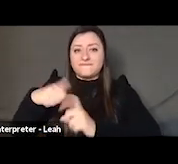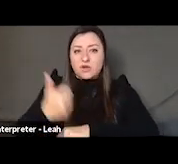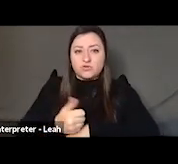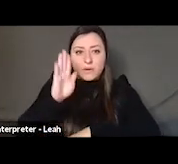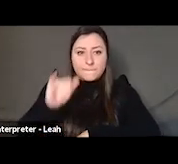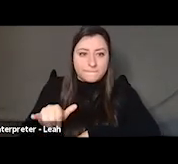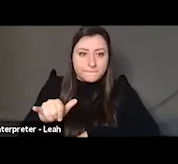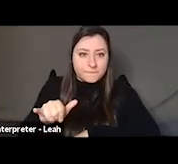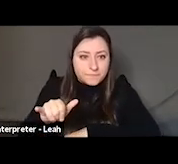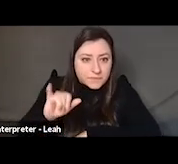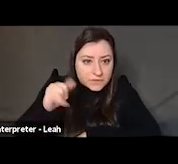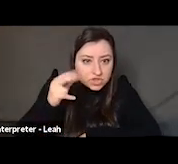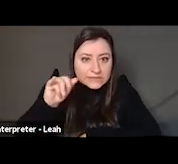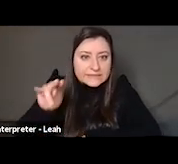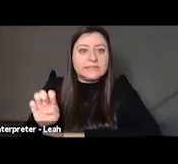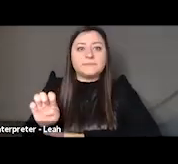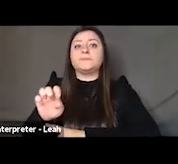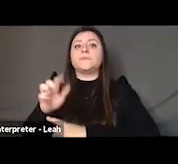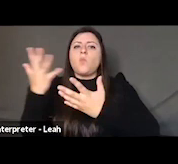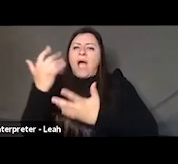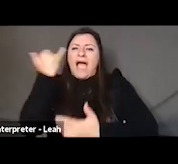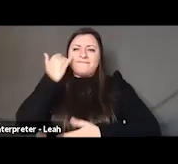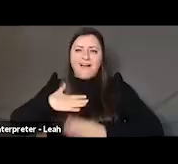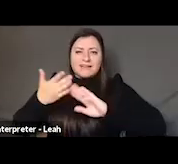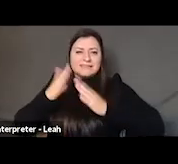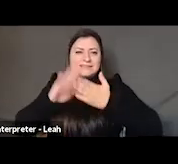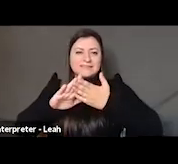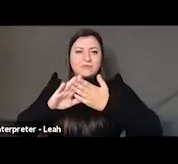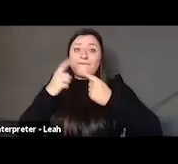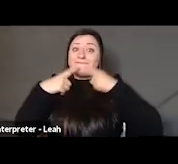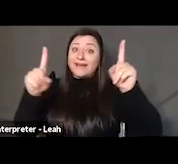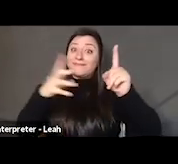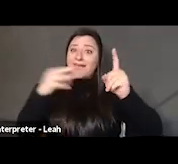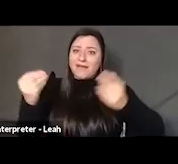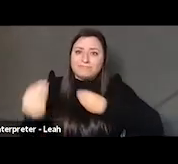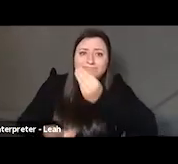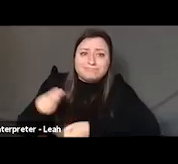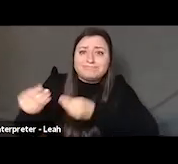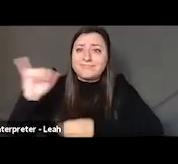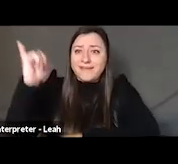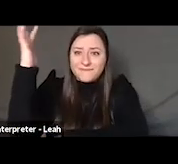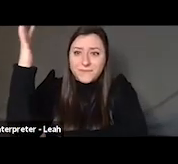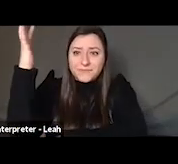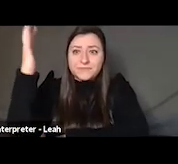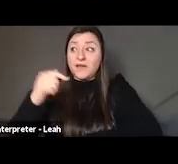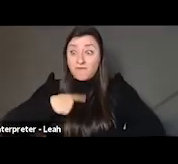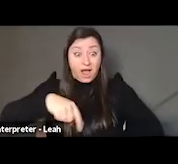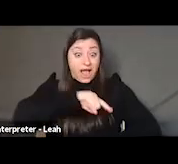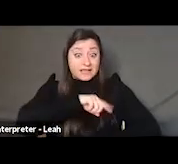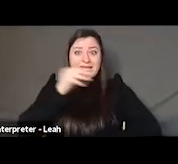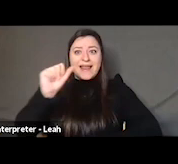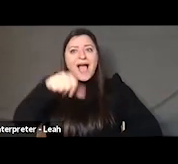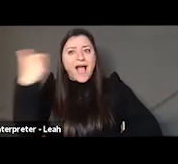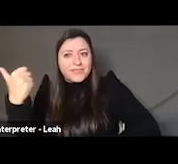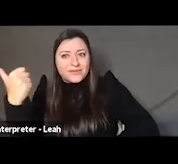were as effective and generous as a forest, providing not only for us humans, but for other species as well, and in perfect balance